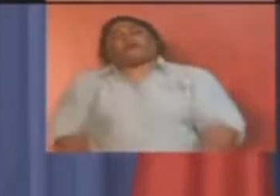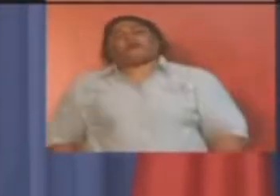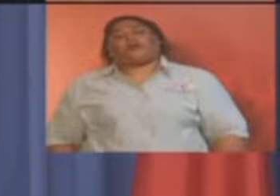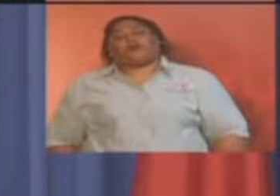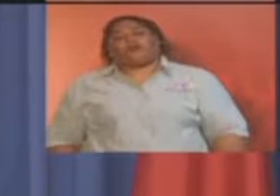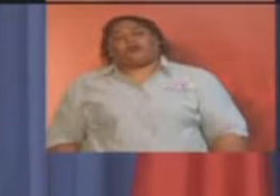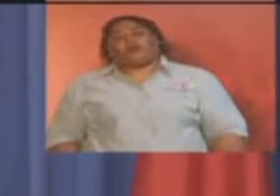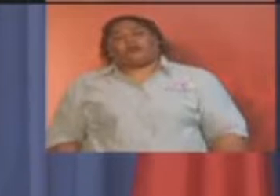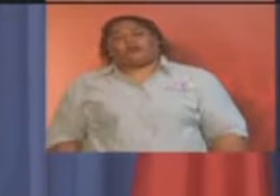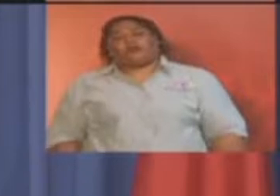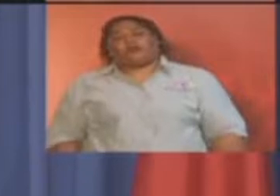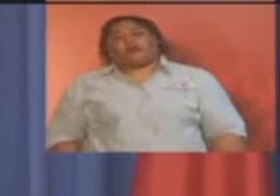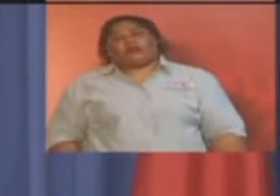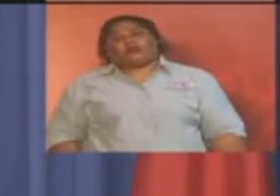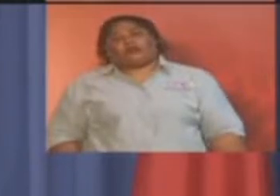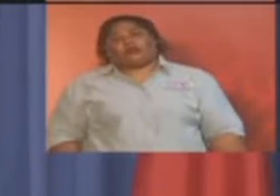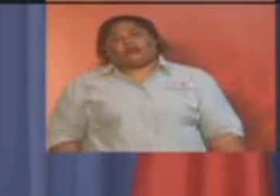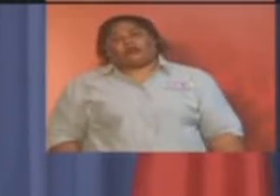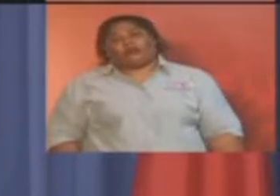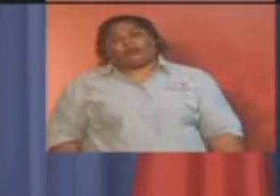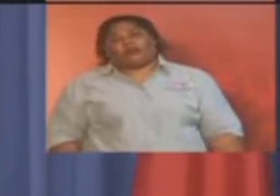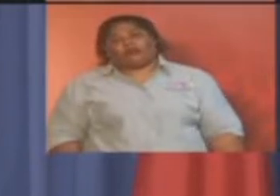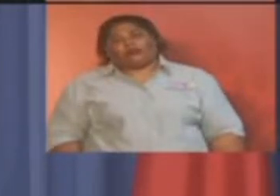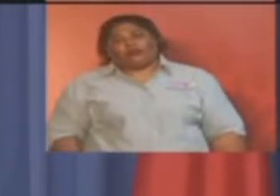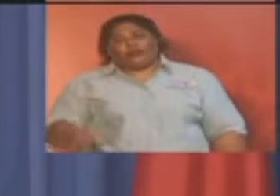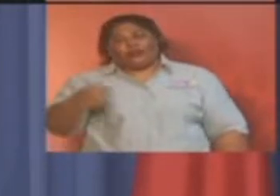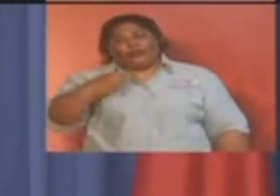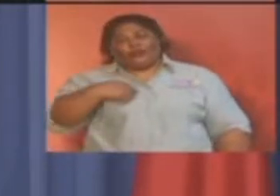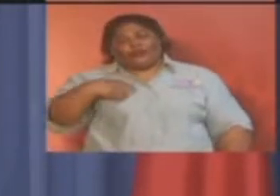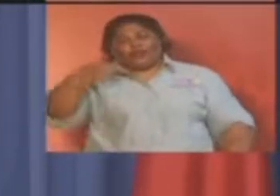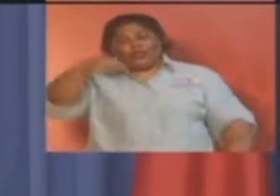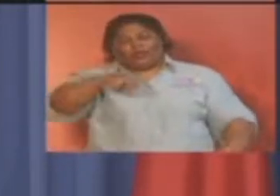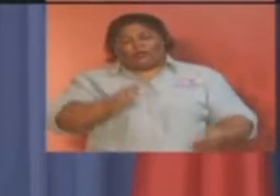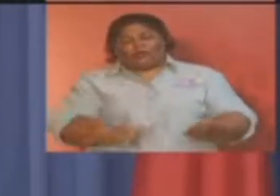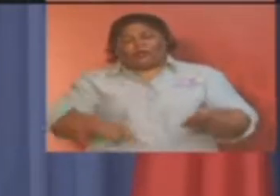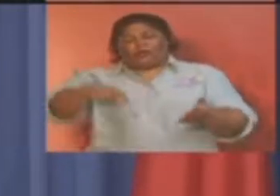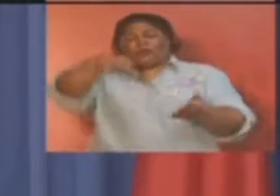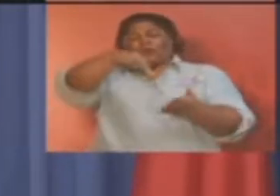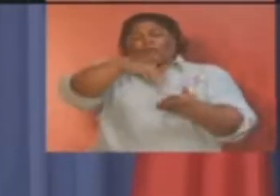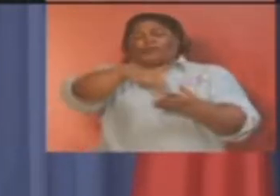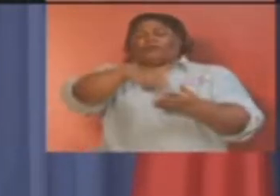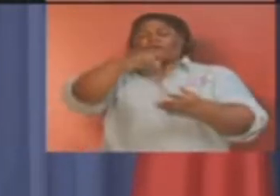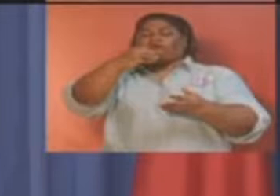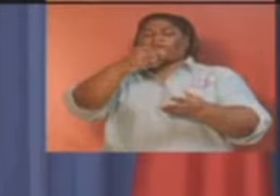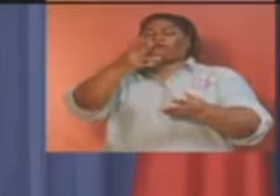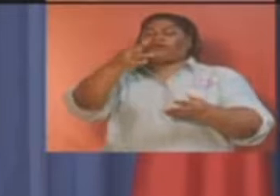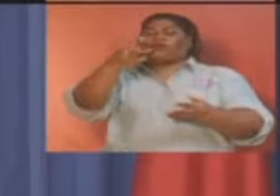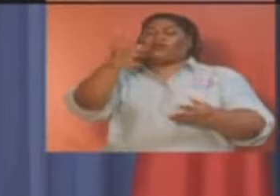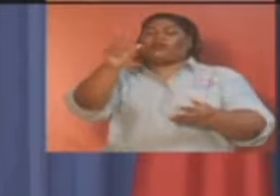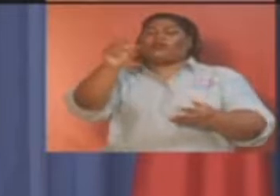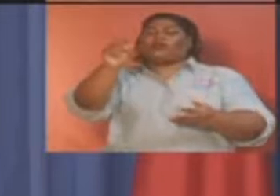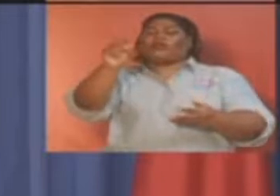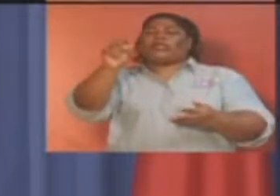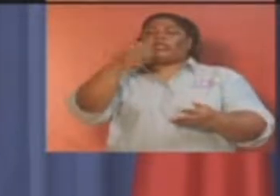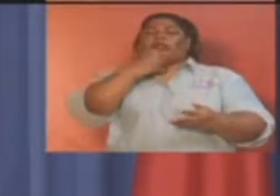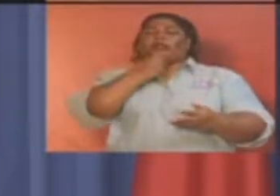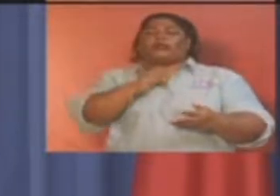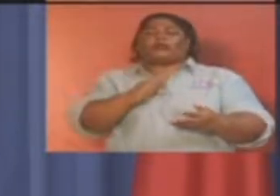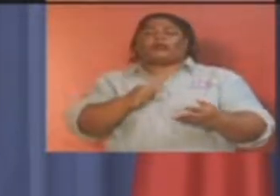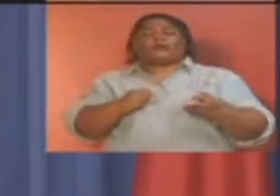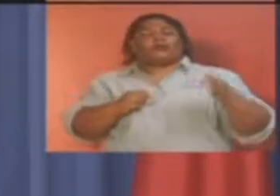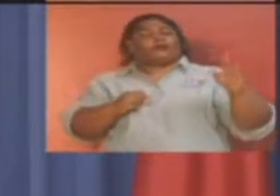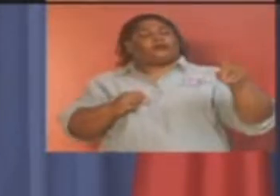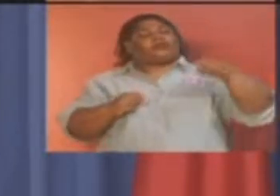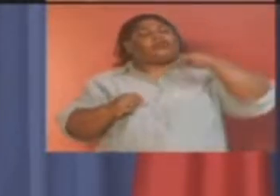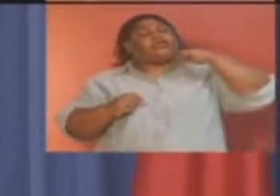I don't want us to have to say next, it's the 20-year-olds and the teens, because